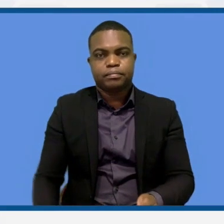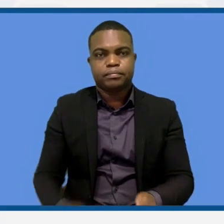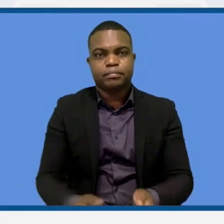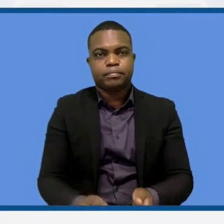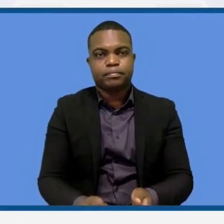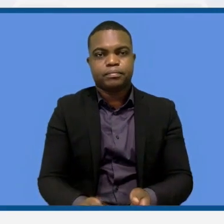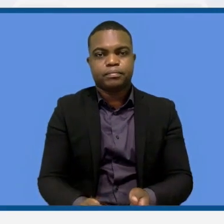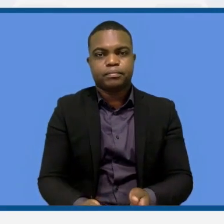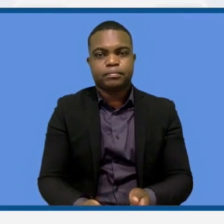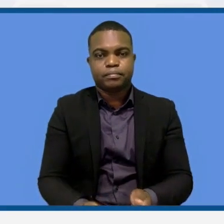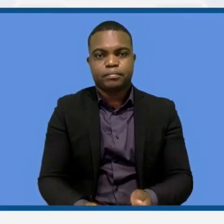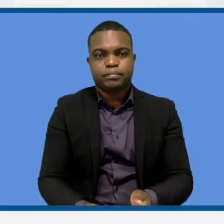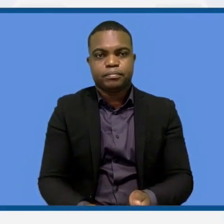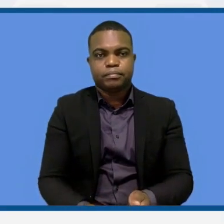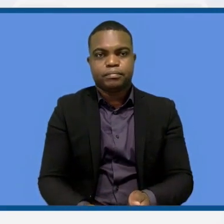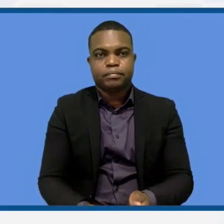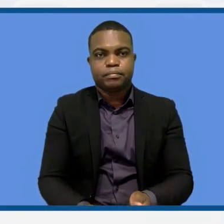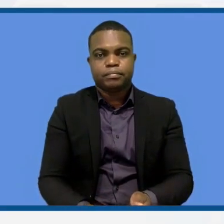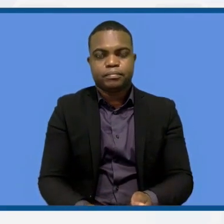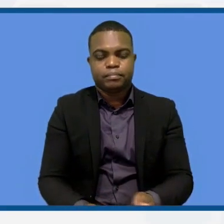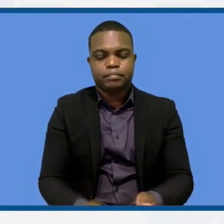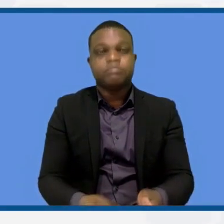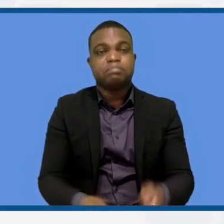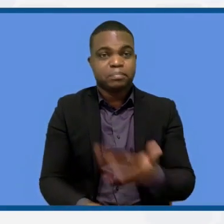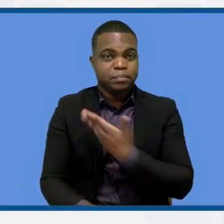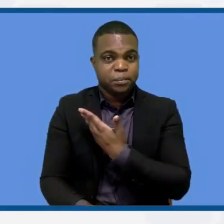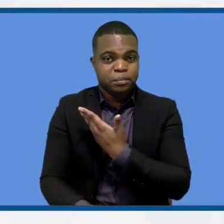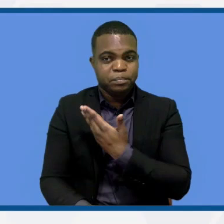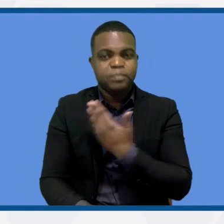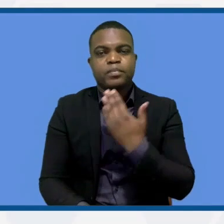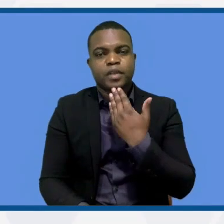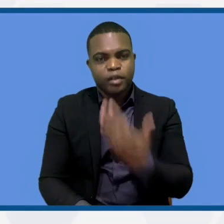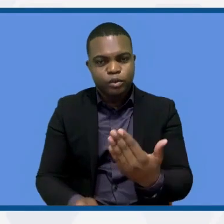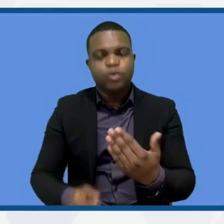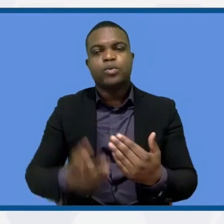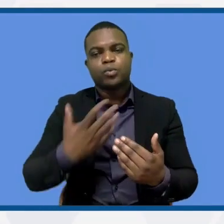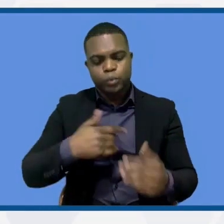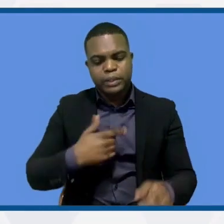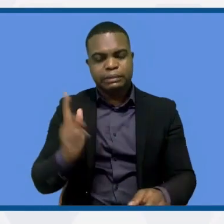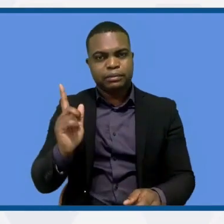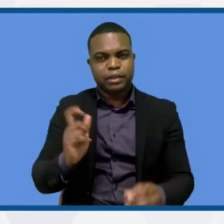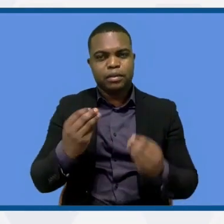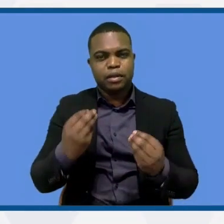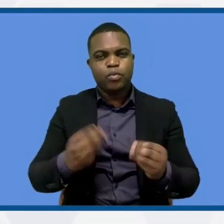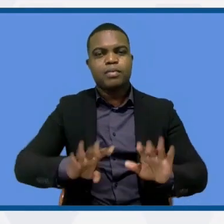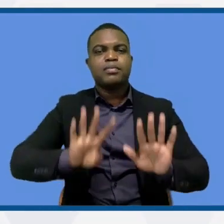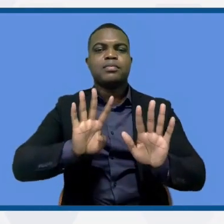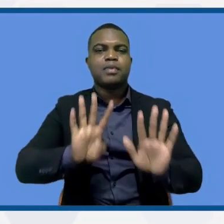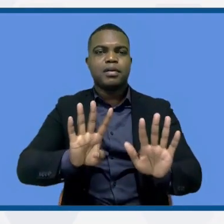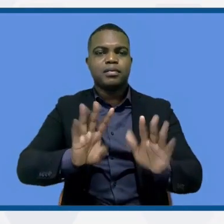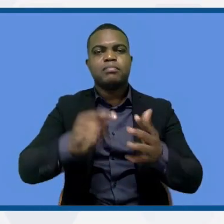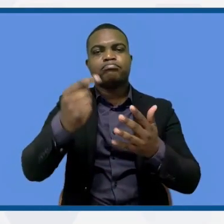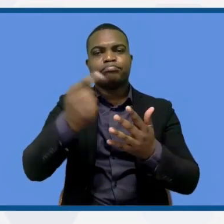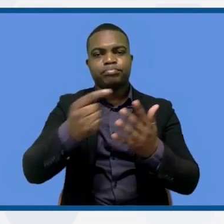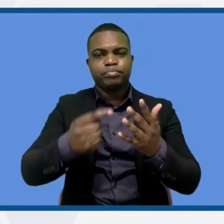their experiences, intersectional experiences regarding the services of infrastructure. These groups are not thorough and